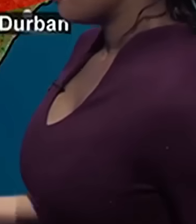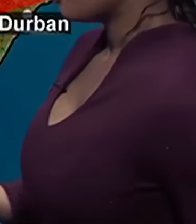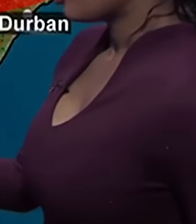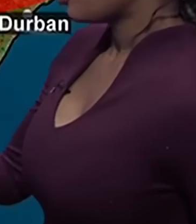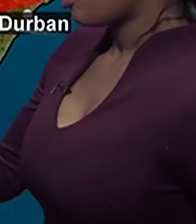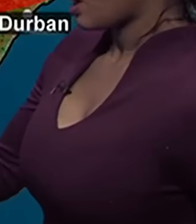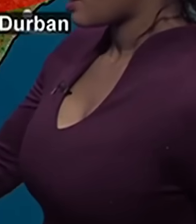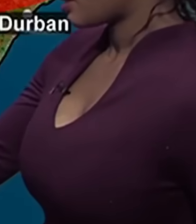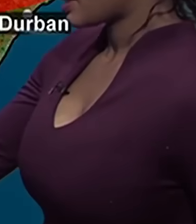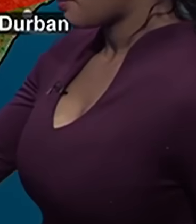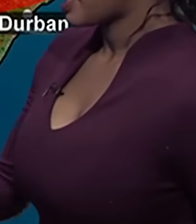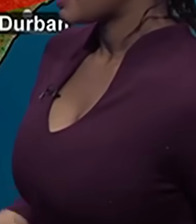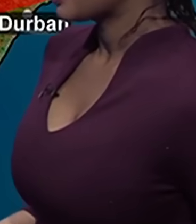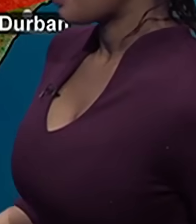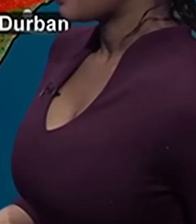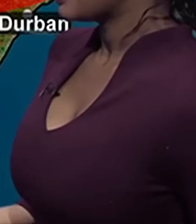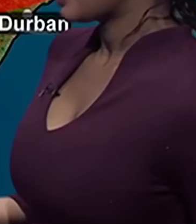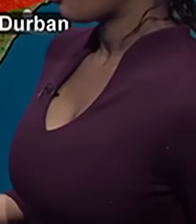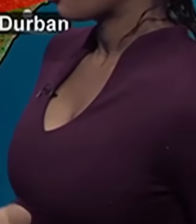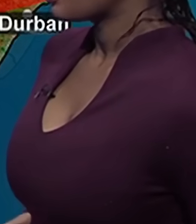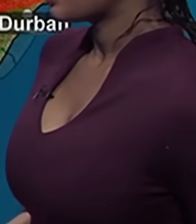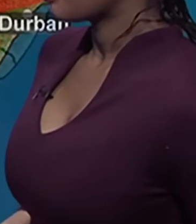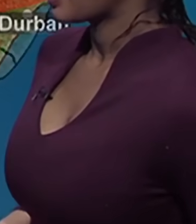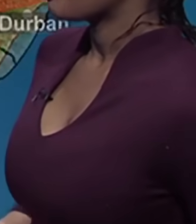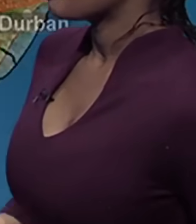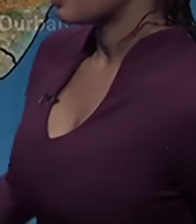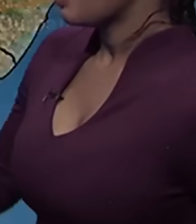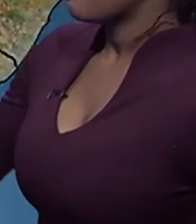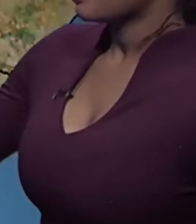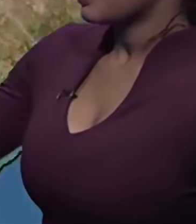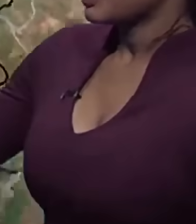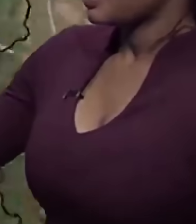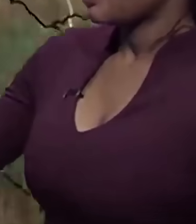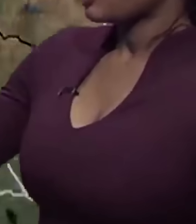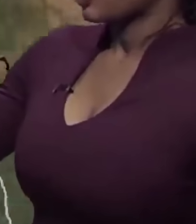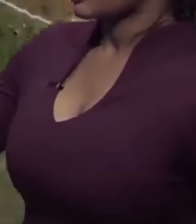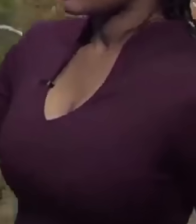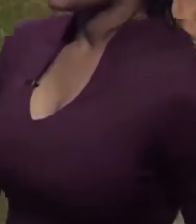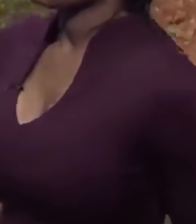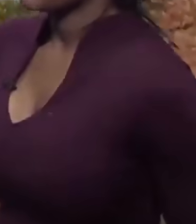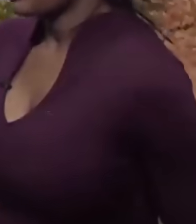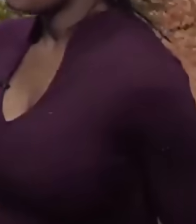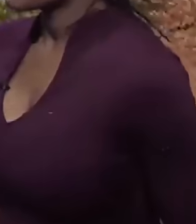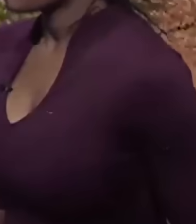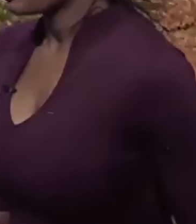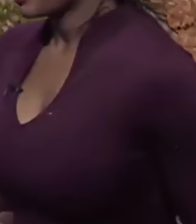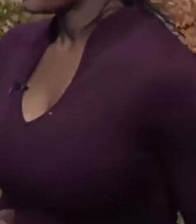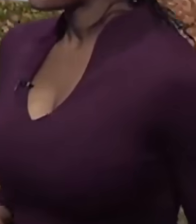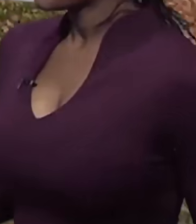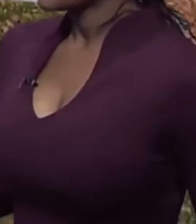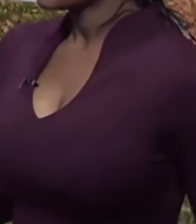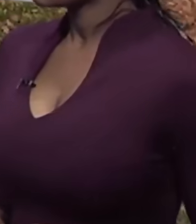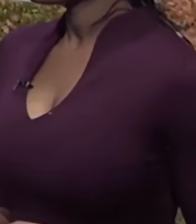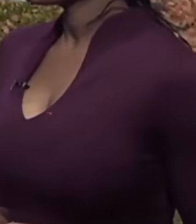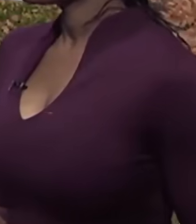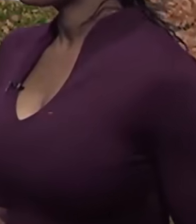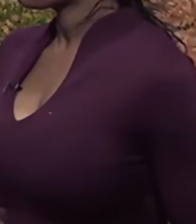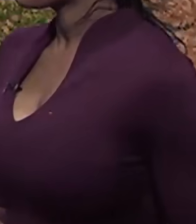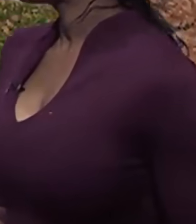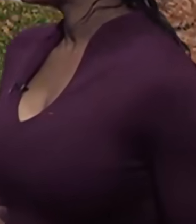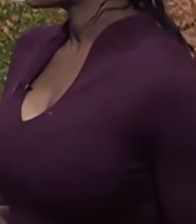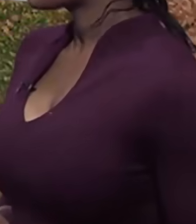mme bontsi jwa Gqeberha le Kapa di tla nna le gone go itemogela pula fa re lebelela di-temperature tsa rona Pretoria ka digata di le 17